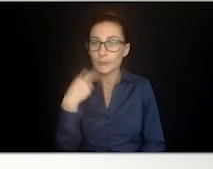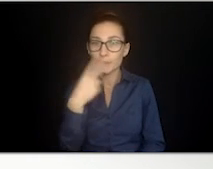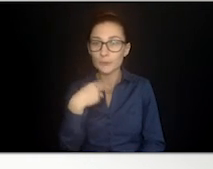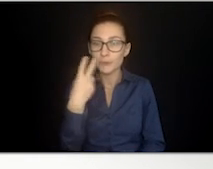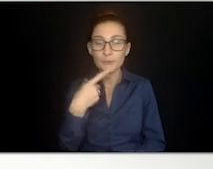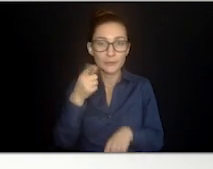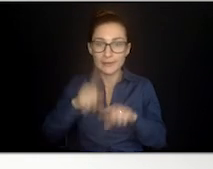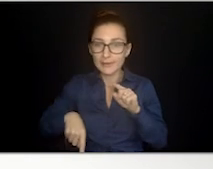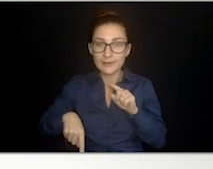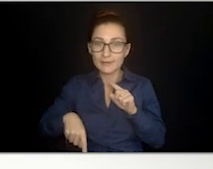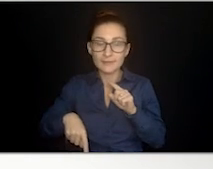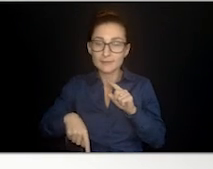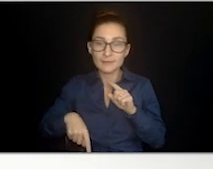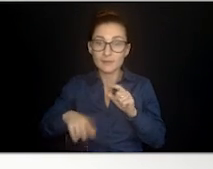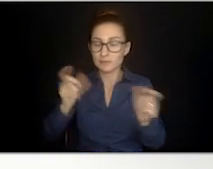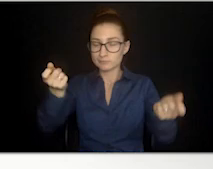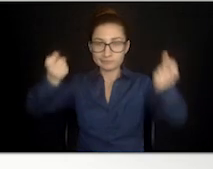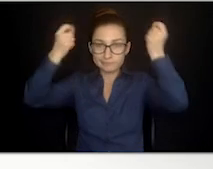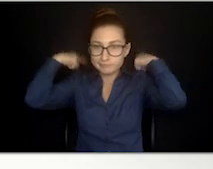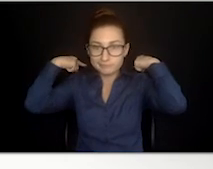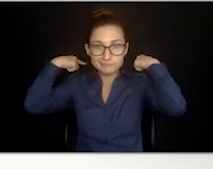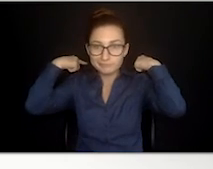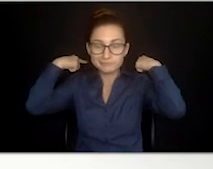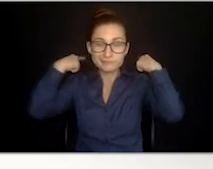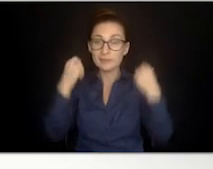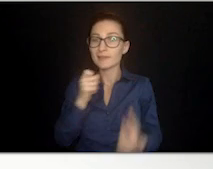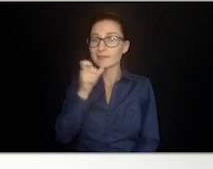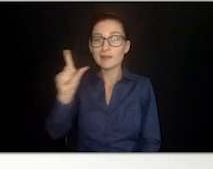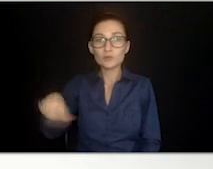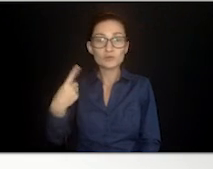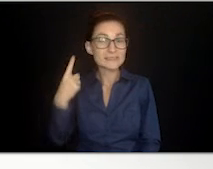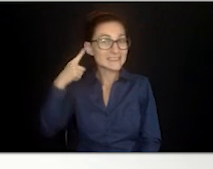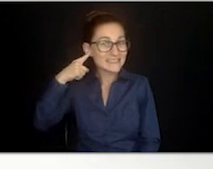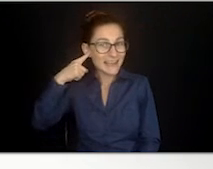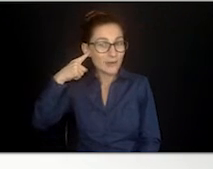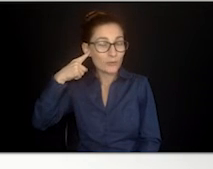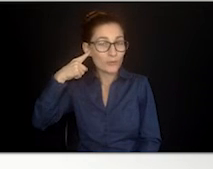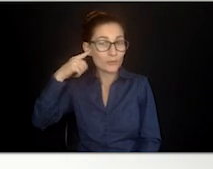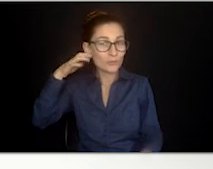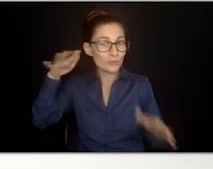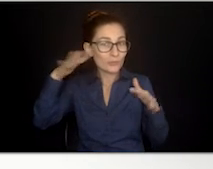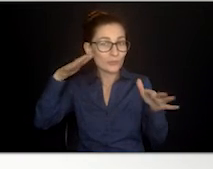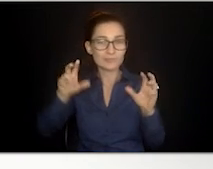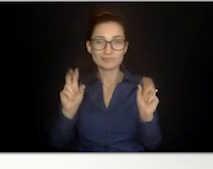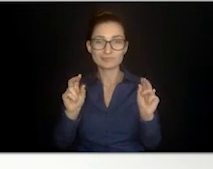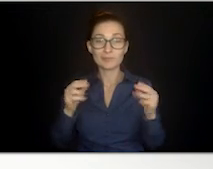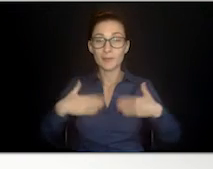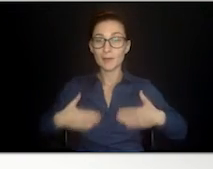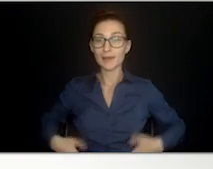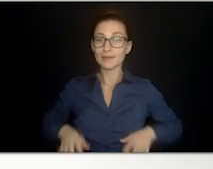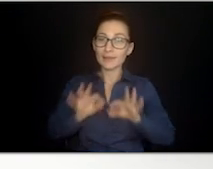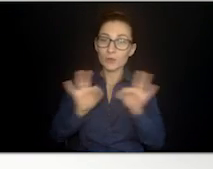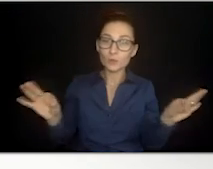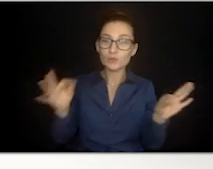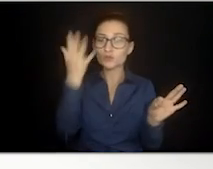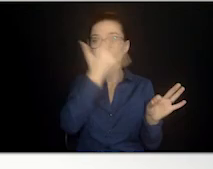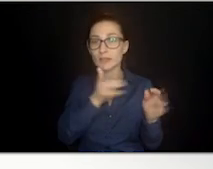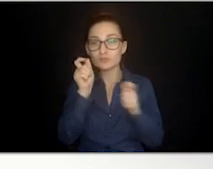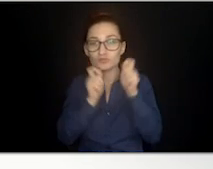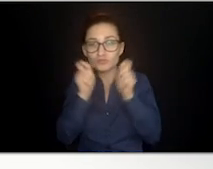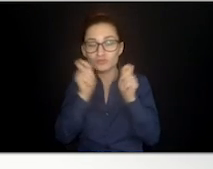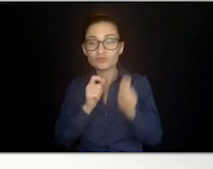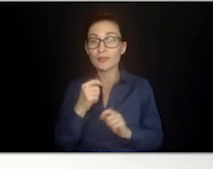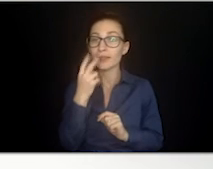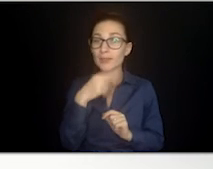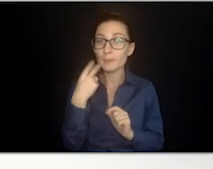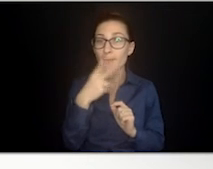or be able to understand what they're saying. It's not just a sound that we process. We look at body language, we look at facial expressions, we look at lip